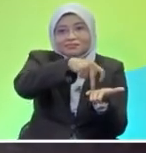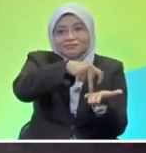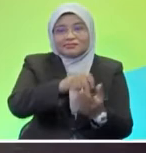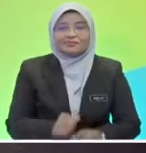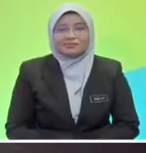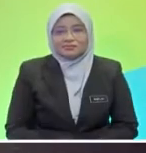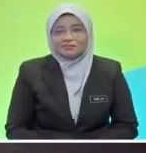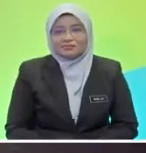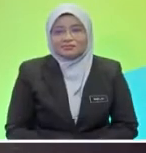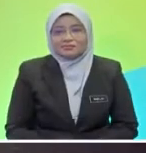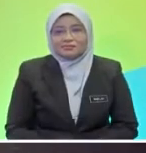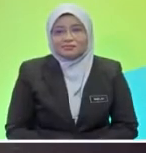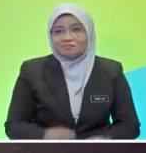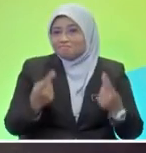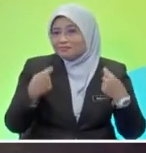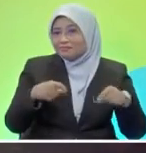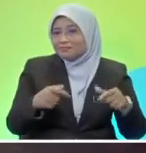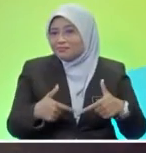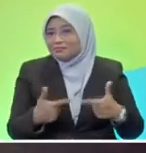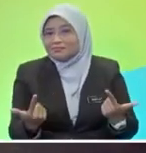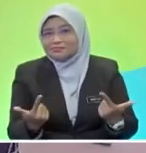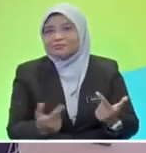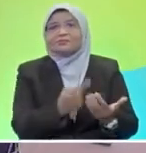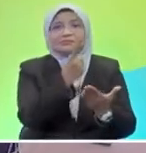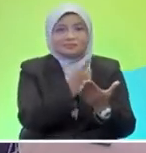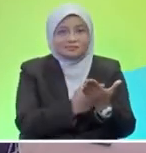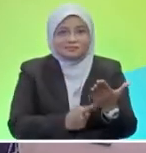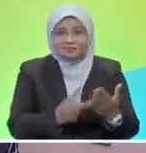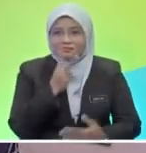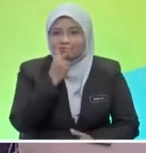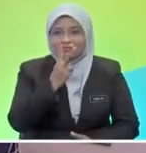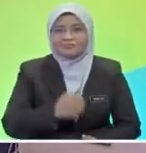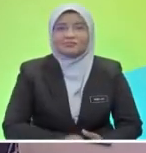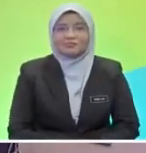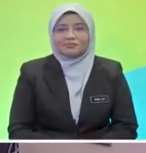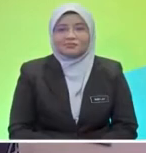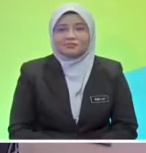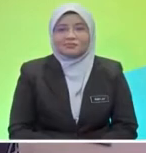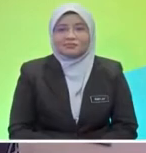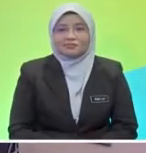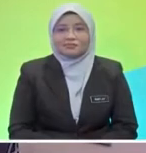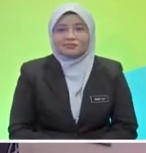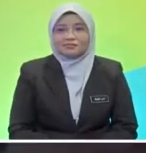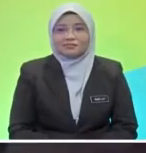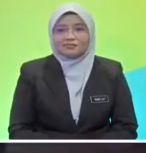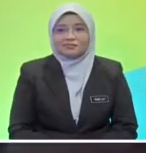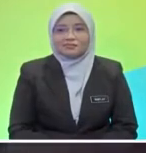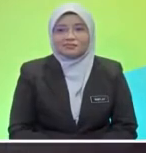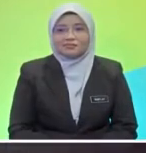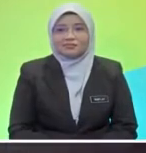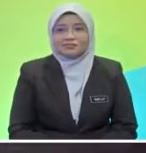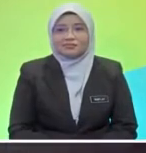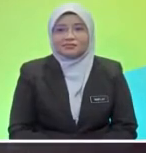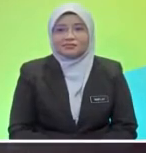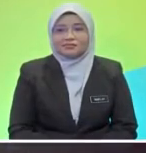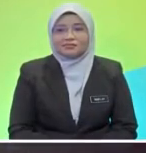one? All right, next. Let's see what comes next. I'm so excited for this game. Okay,